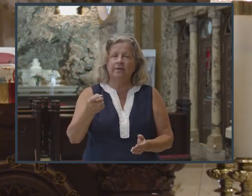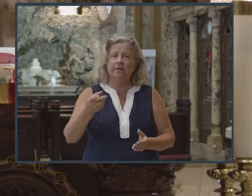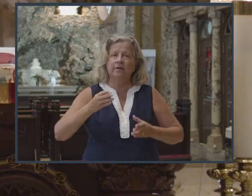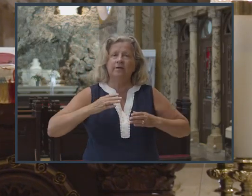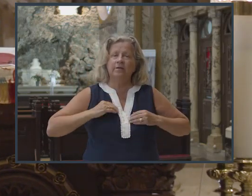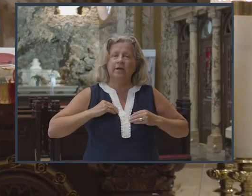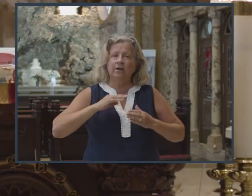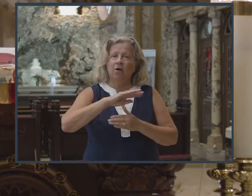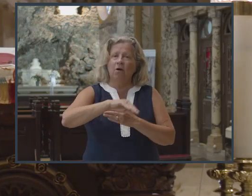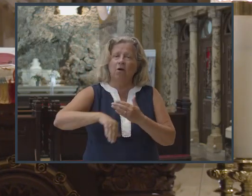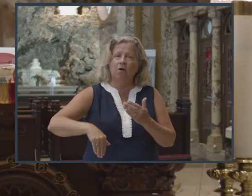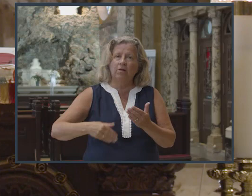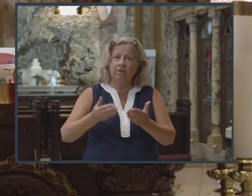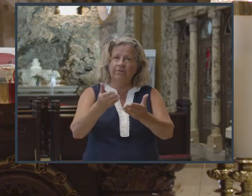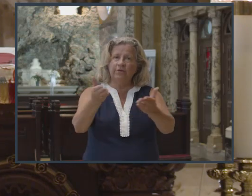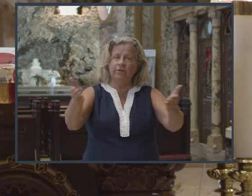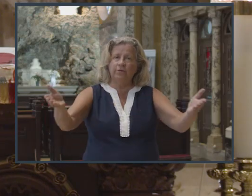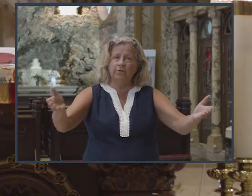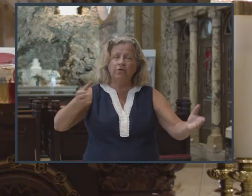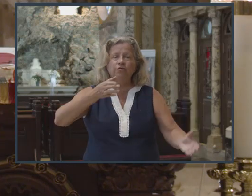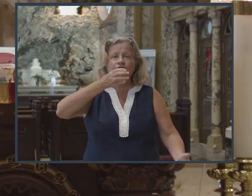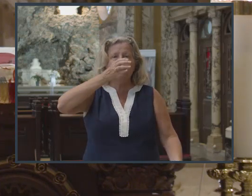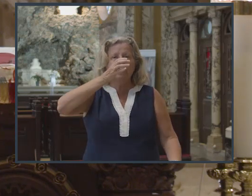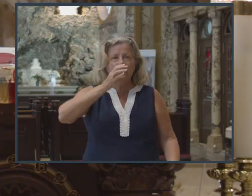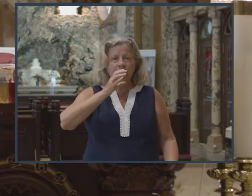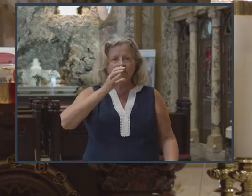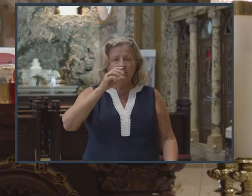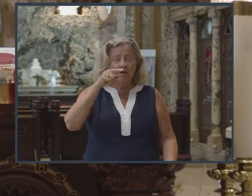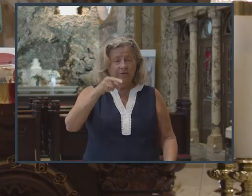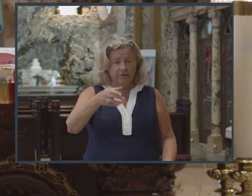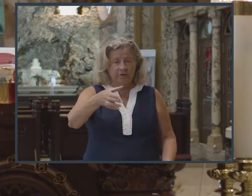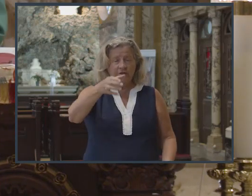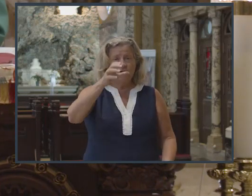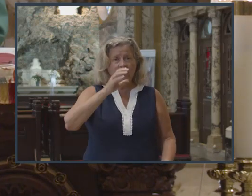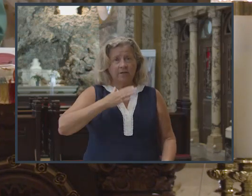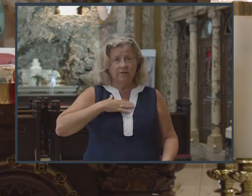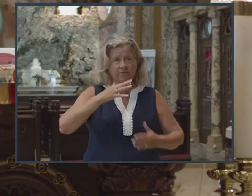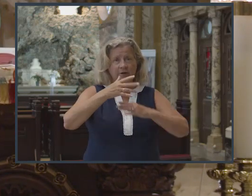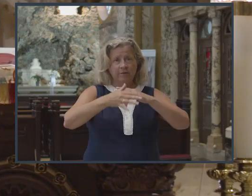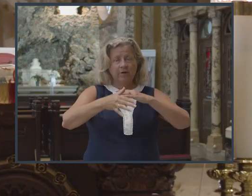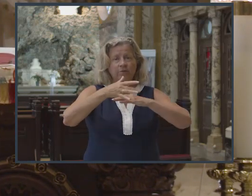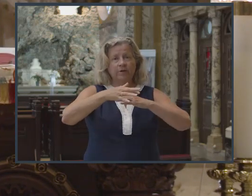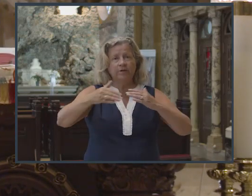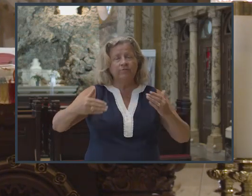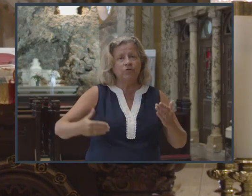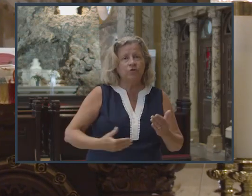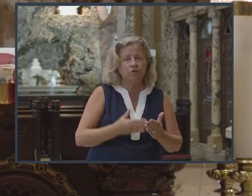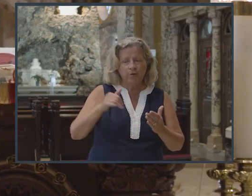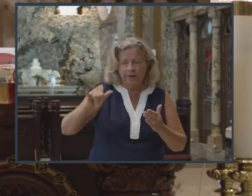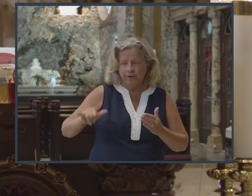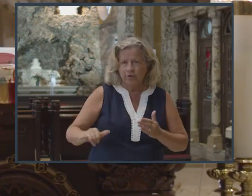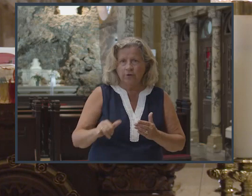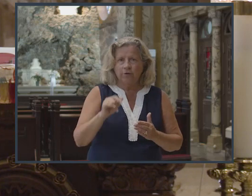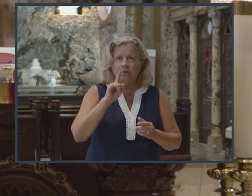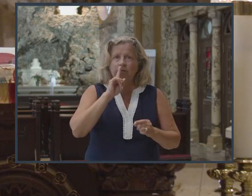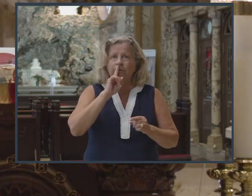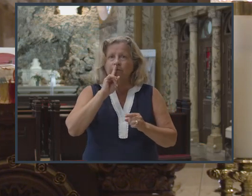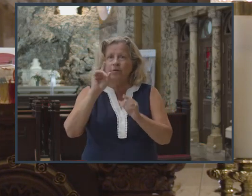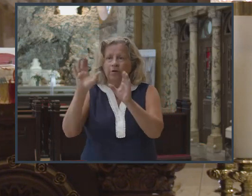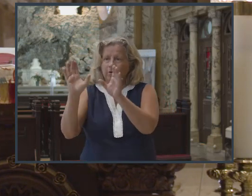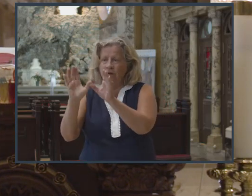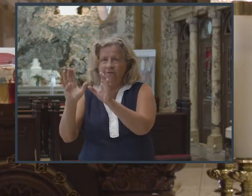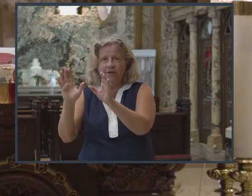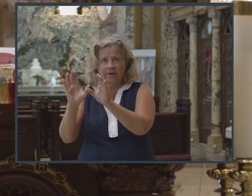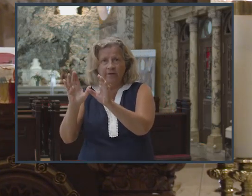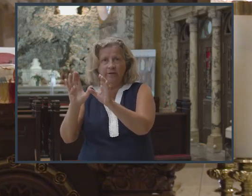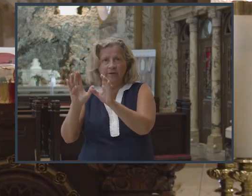"Take this, all of you, and drink from it, for this is the chalice of my blood, the blood of the new and eternal covenant, which will be poured out